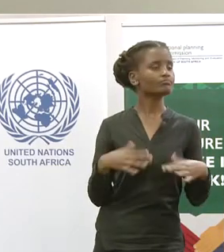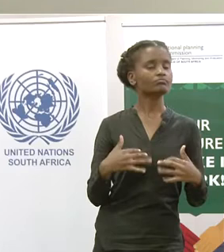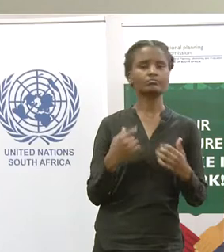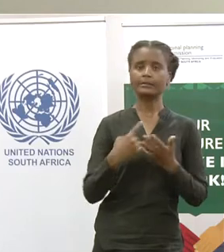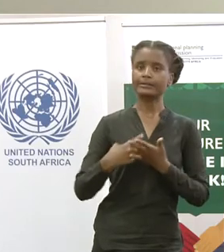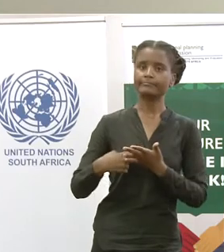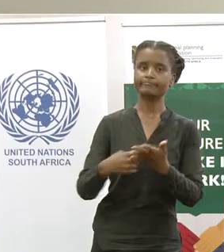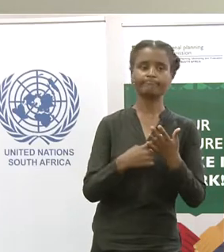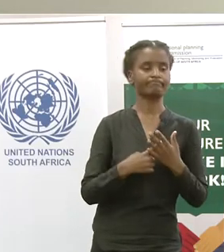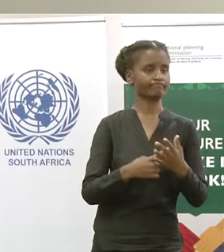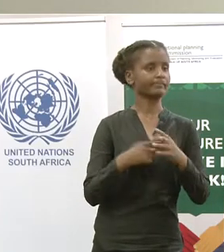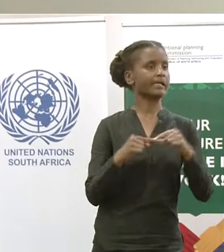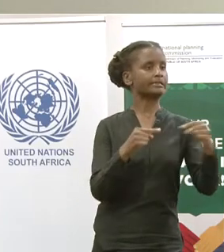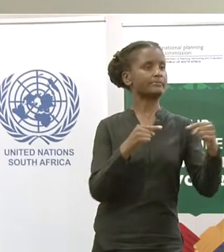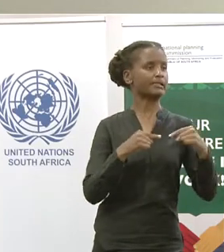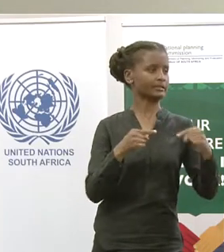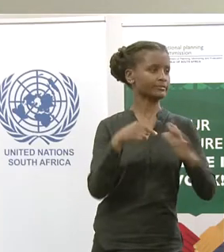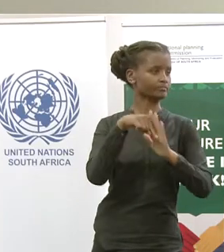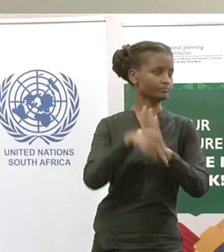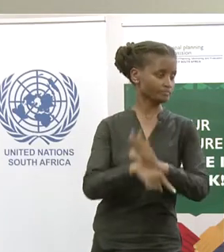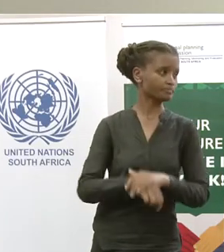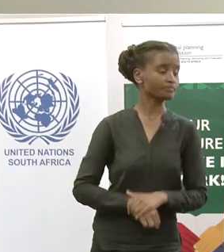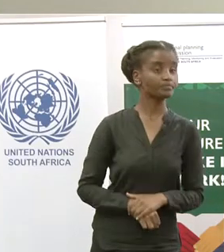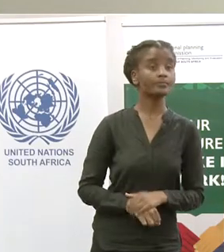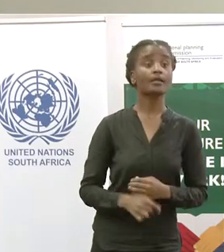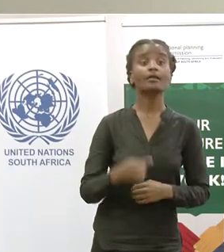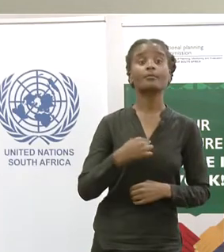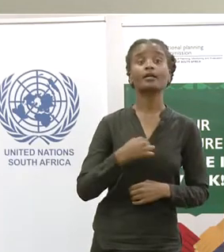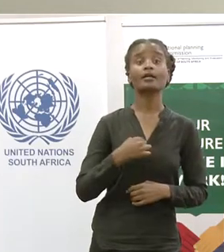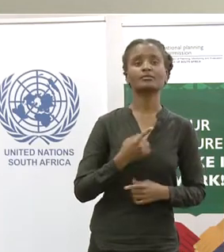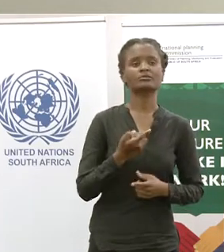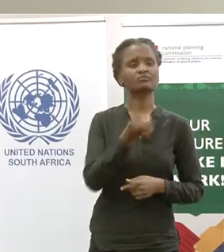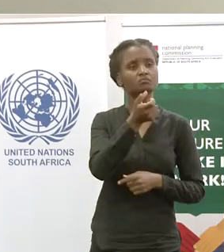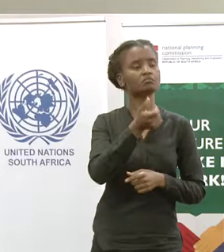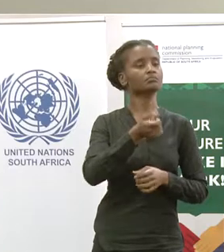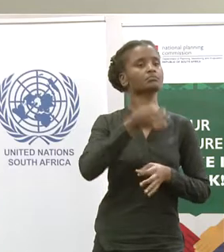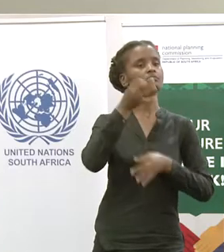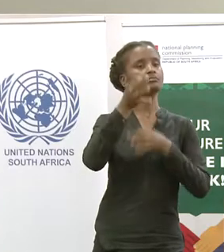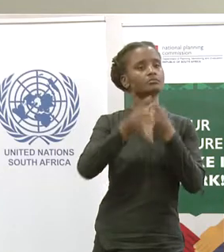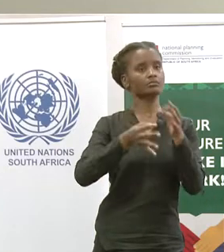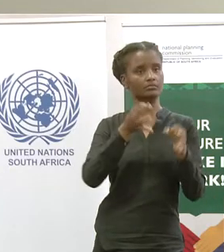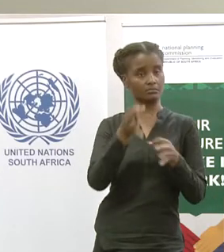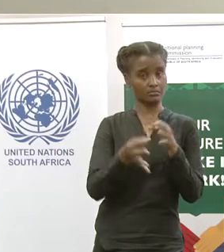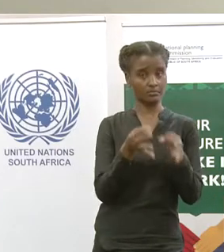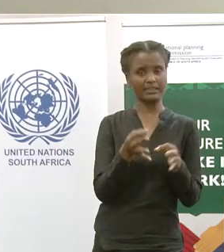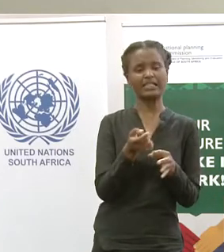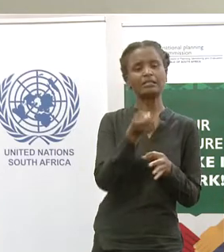as this is. Mine is just to sort of highlight some of the critical issues, but allow me